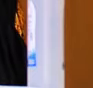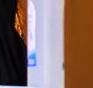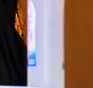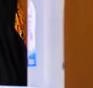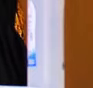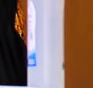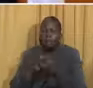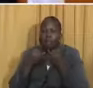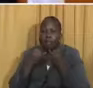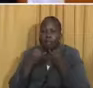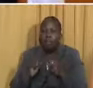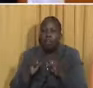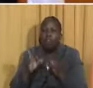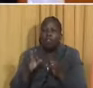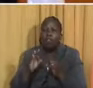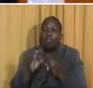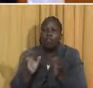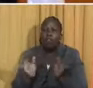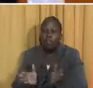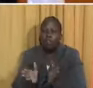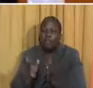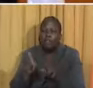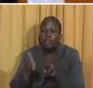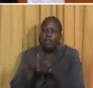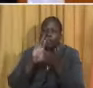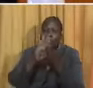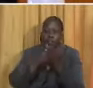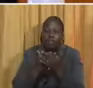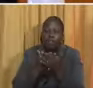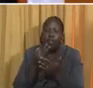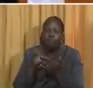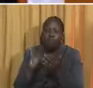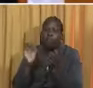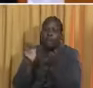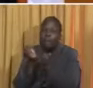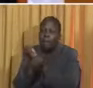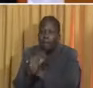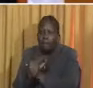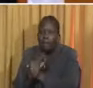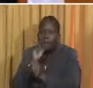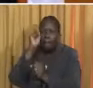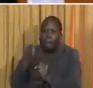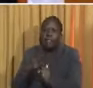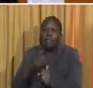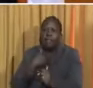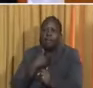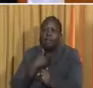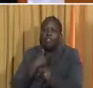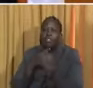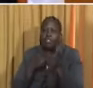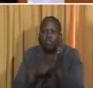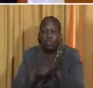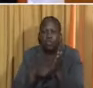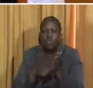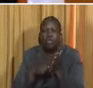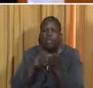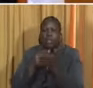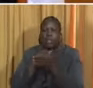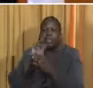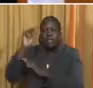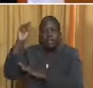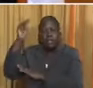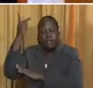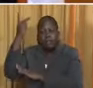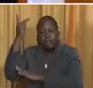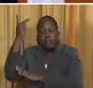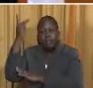the promoters make a proposal to amend the Constitution. They must persuade 1 million Kenyans to vote in